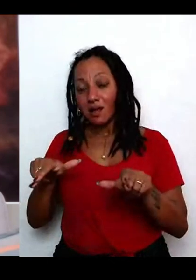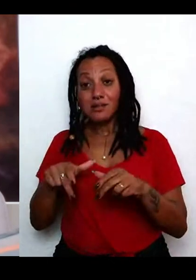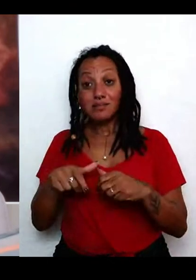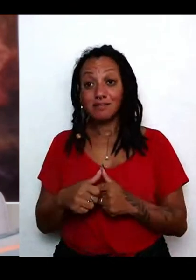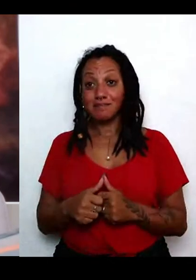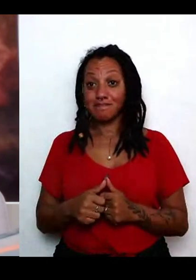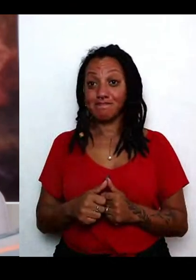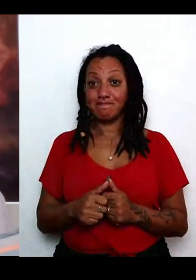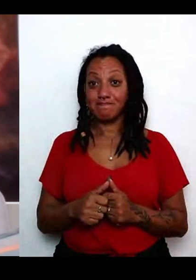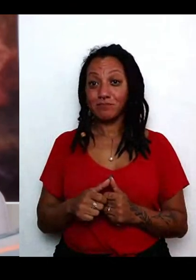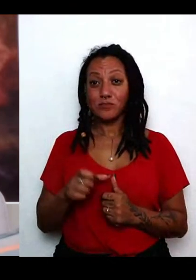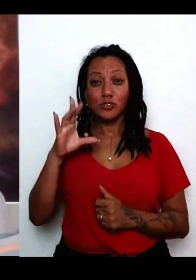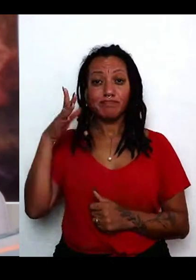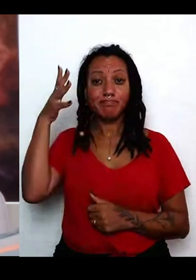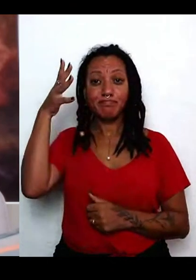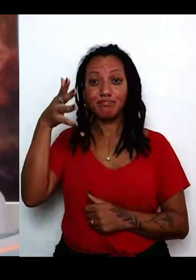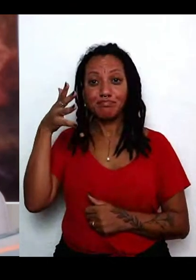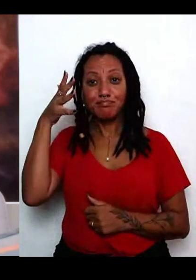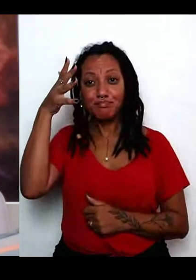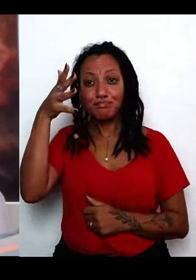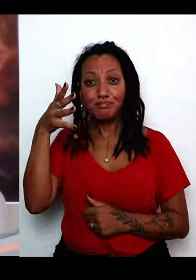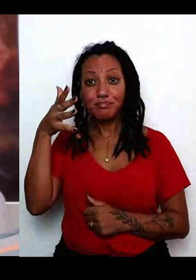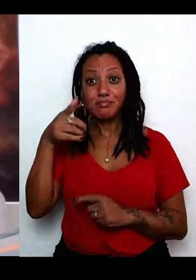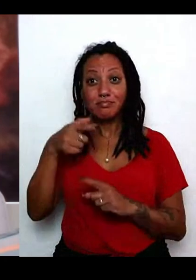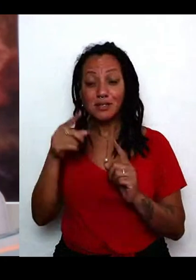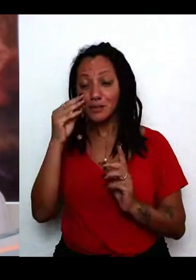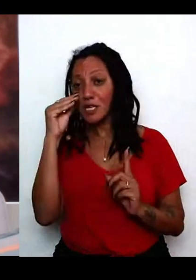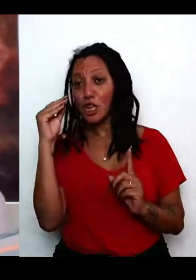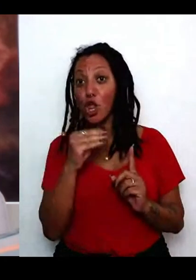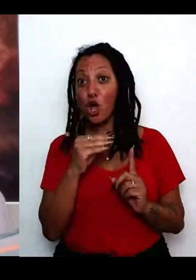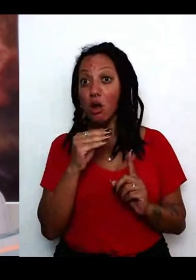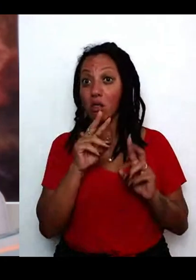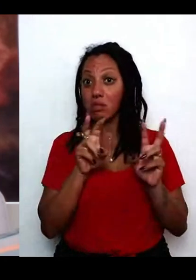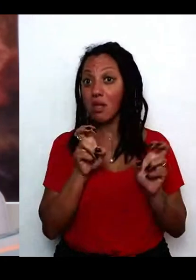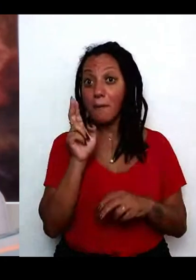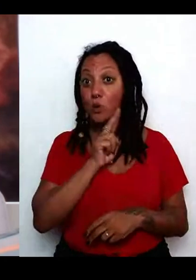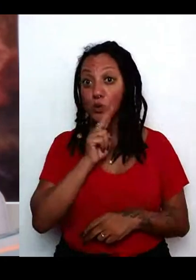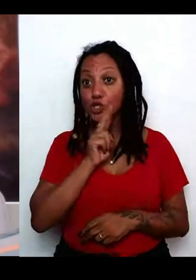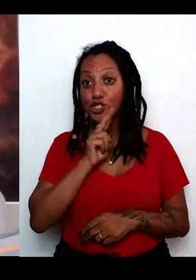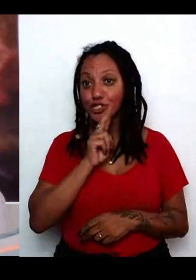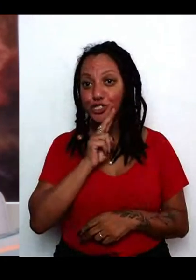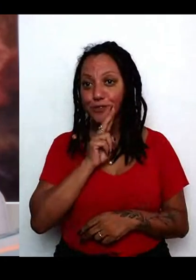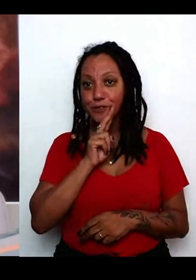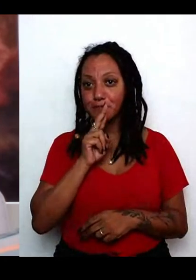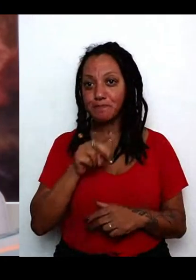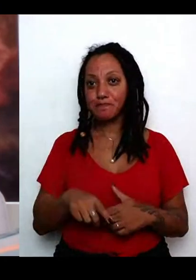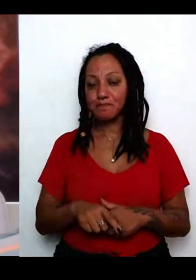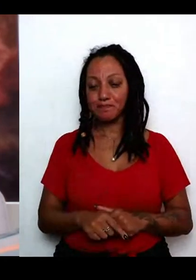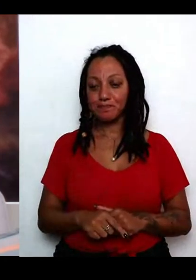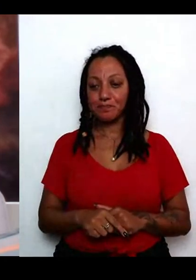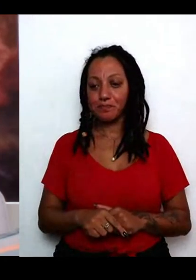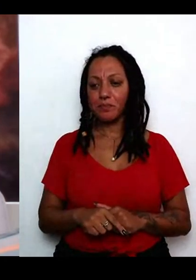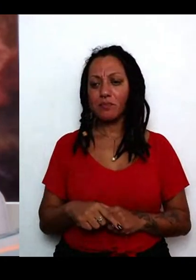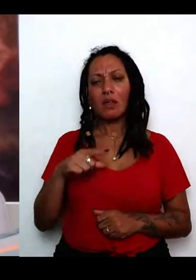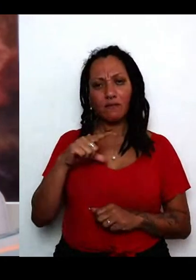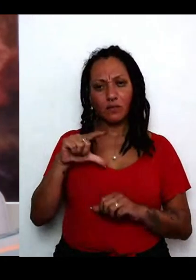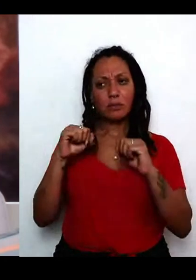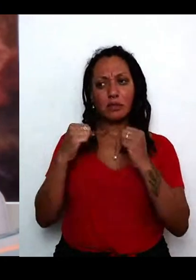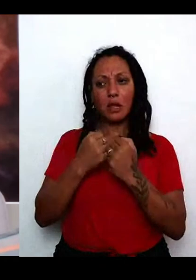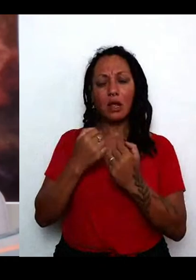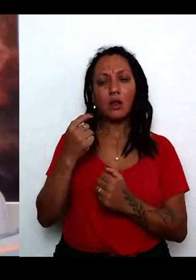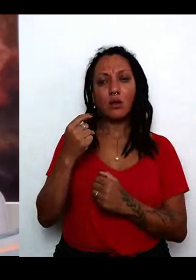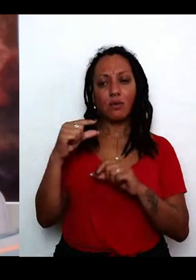I encountered this phrase that keeps coming back to me those who have the